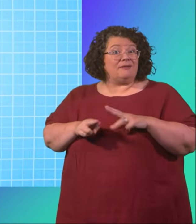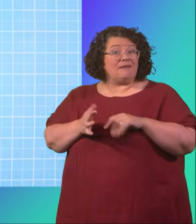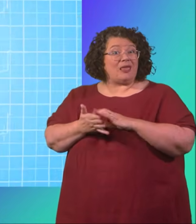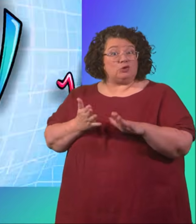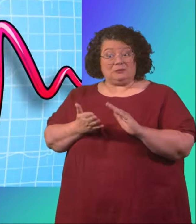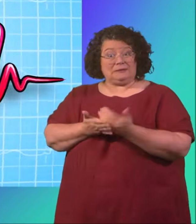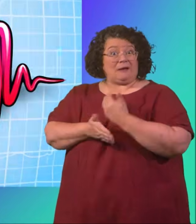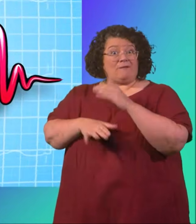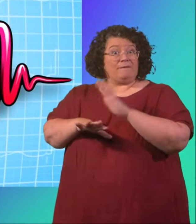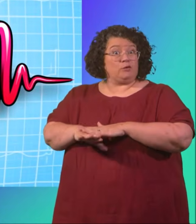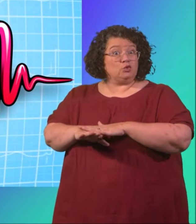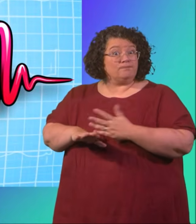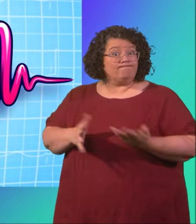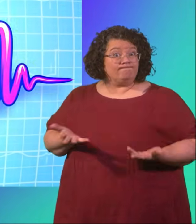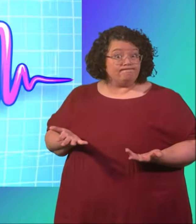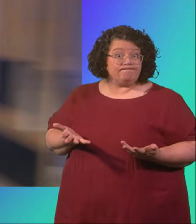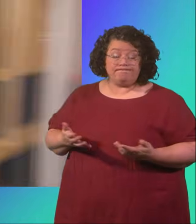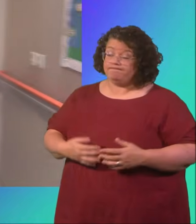foot.